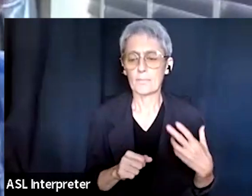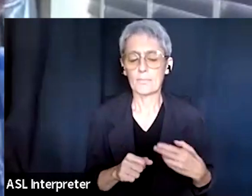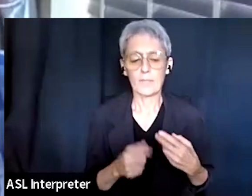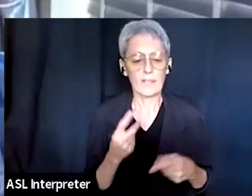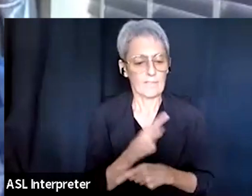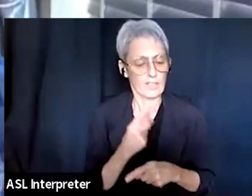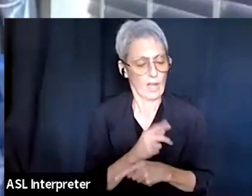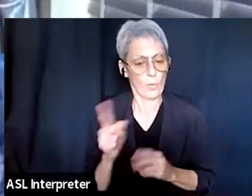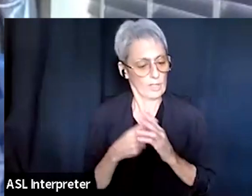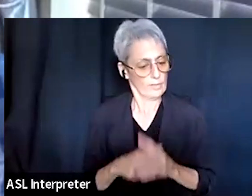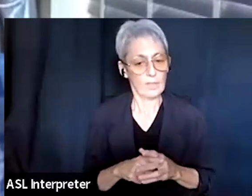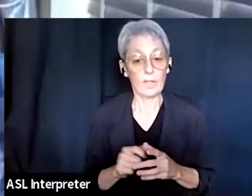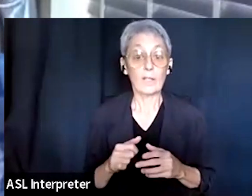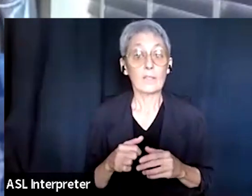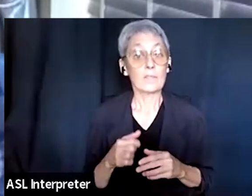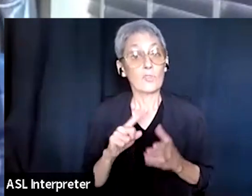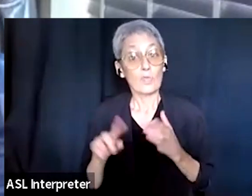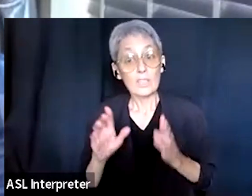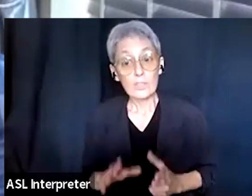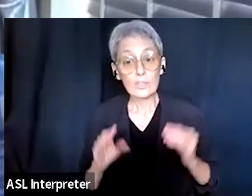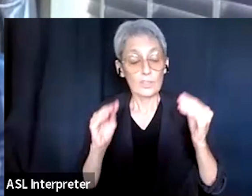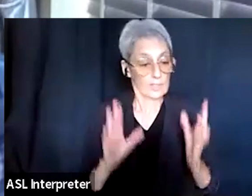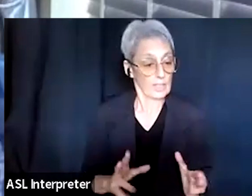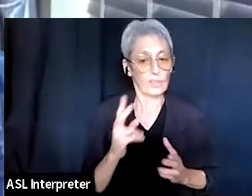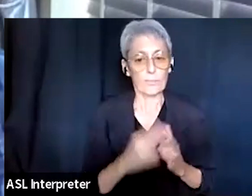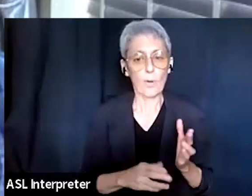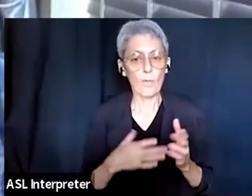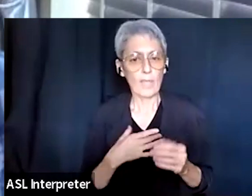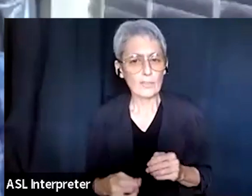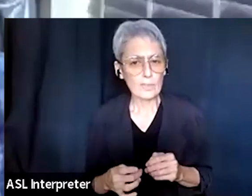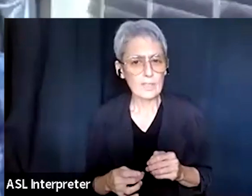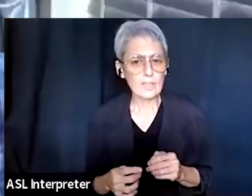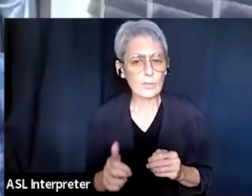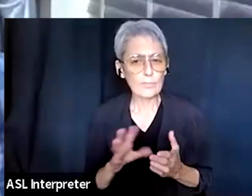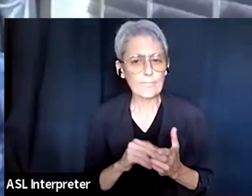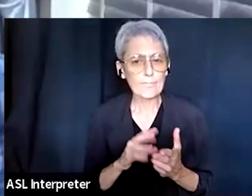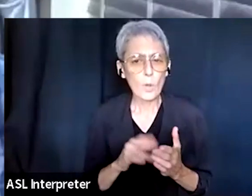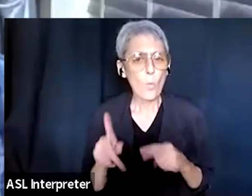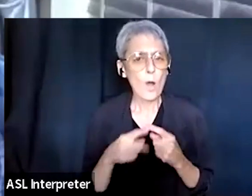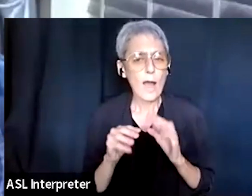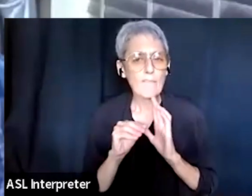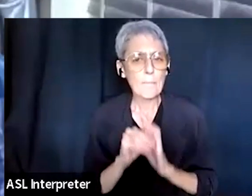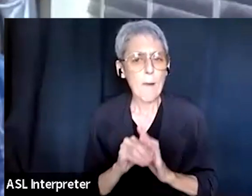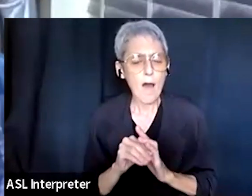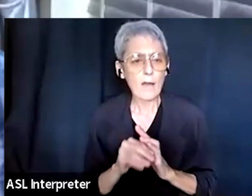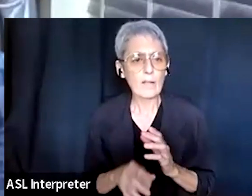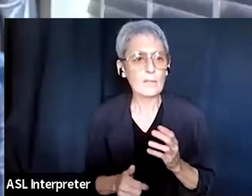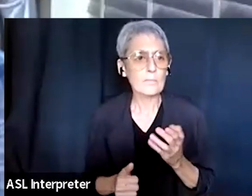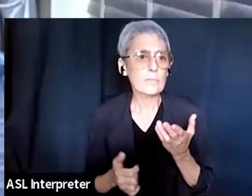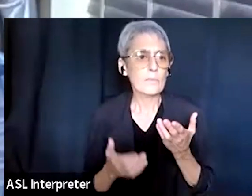interest from both researchers and teachers in what kinds of models might usefully